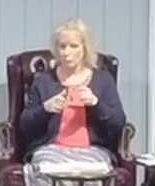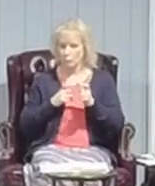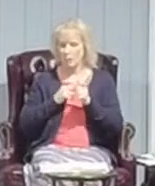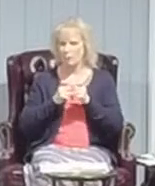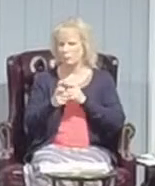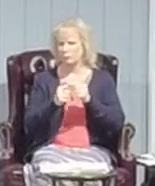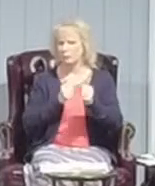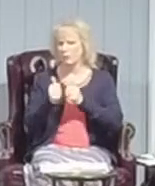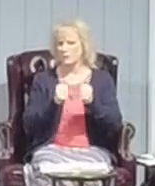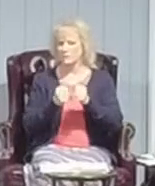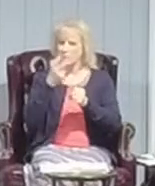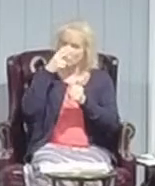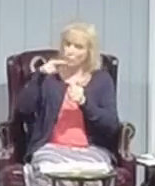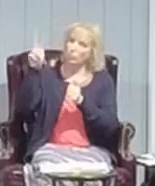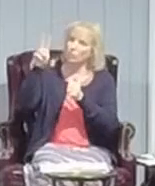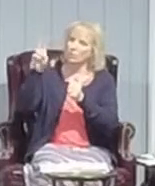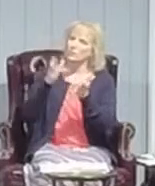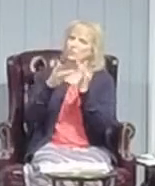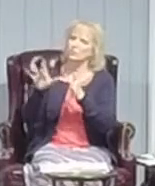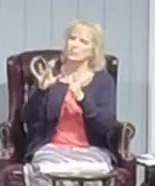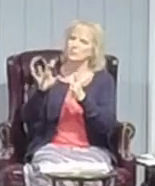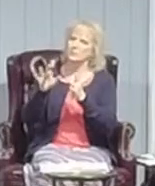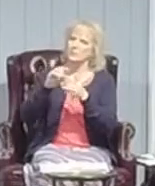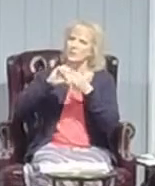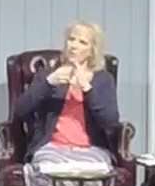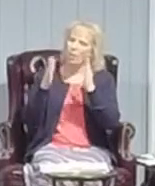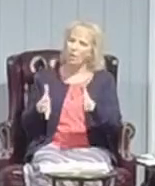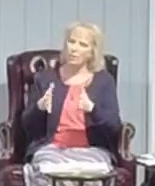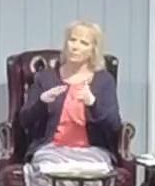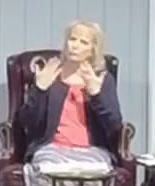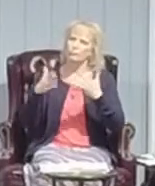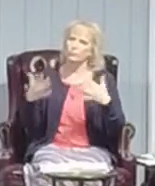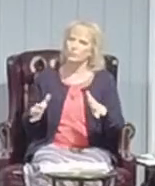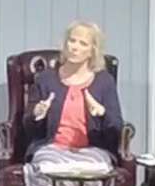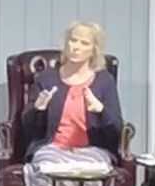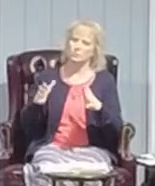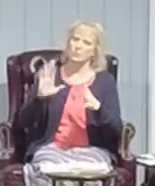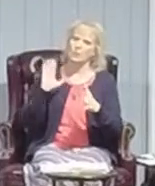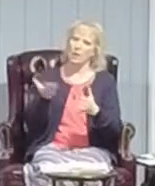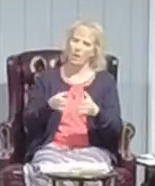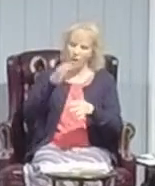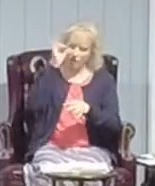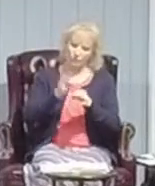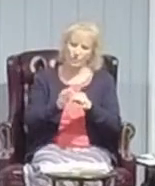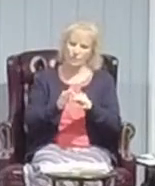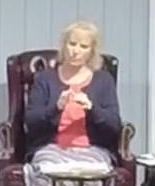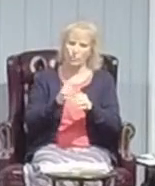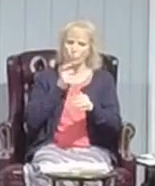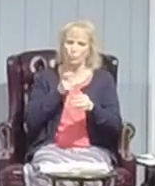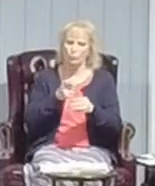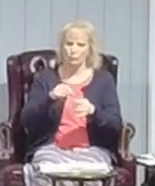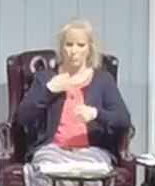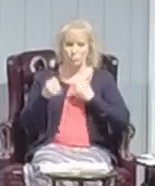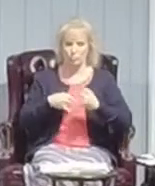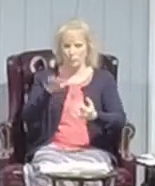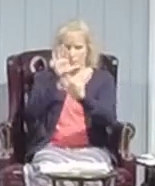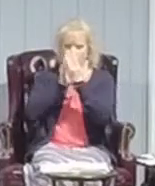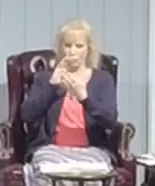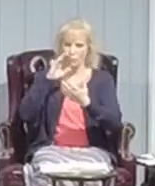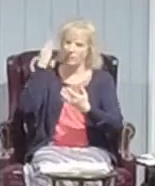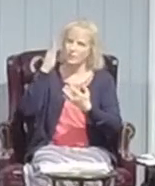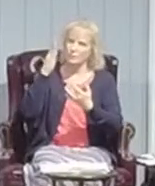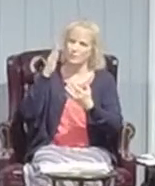unto Jesus, the author and finisher of our faith, who for the joy that was set before him endured